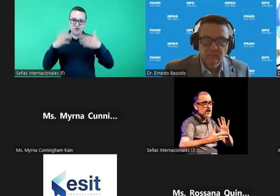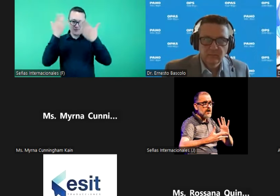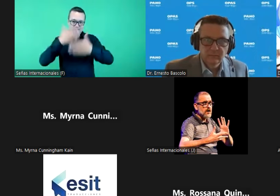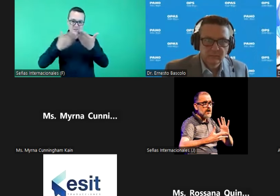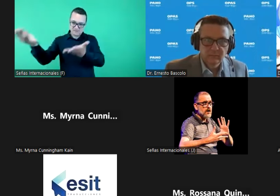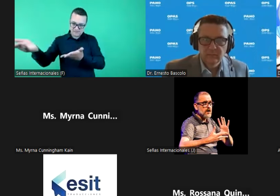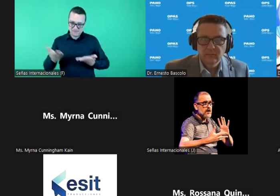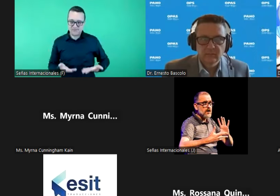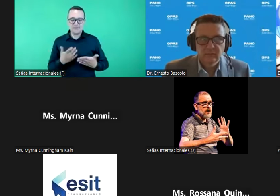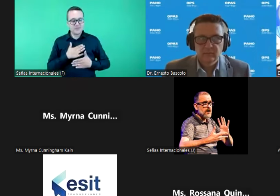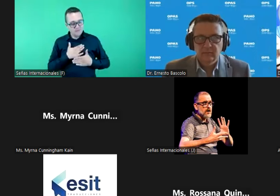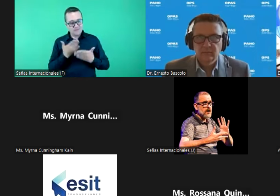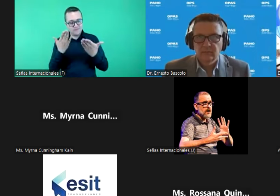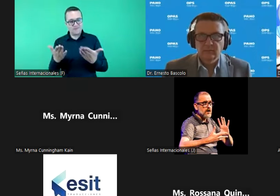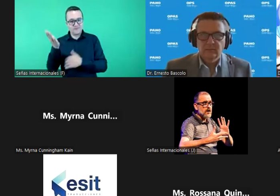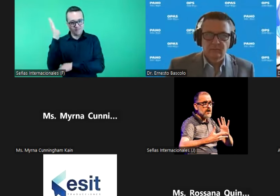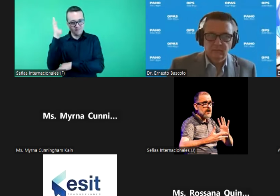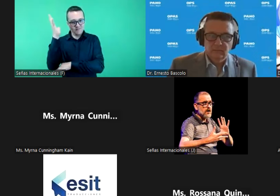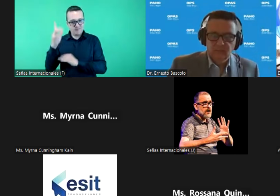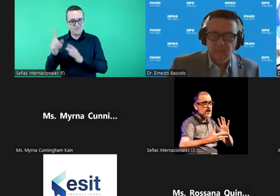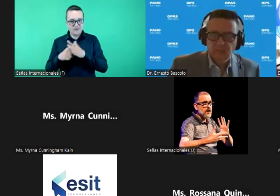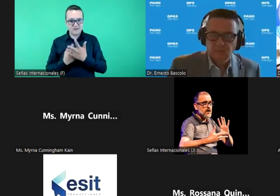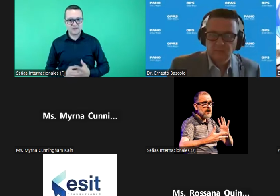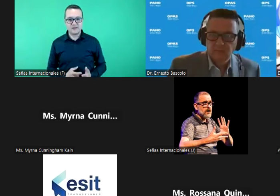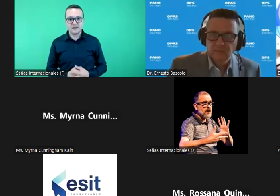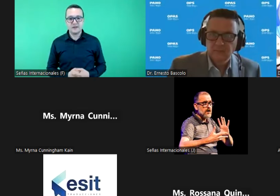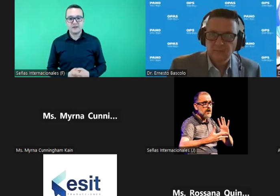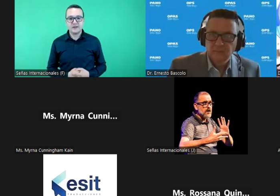today. And go ahead, please.